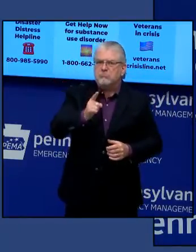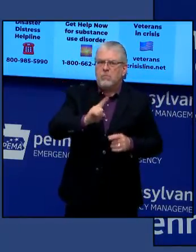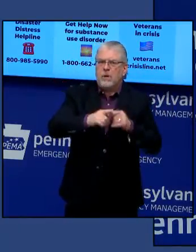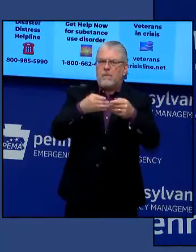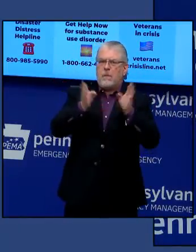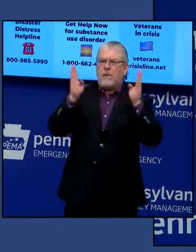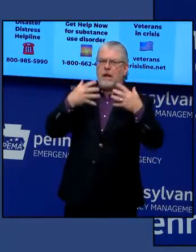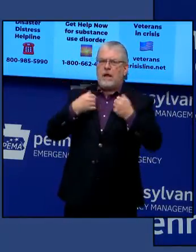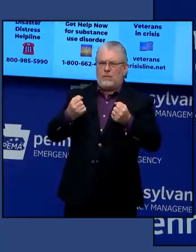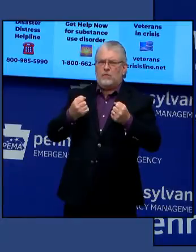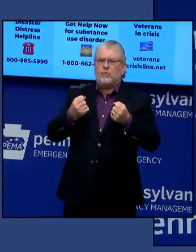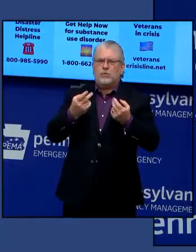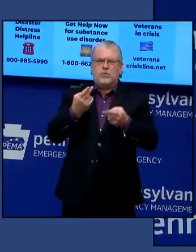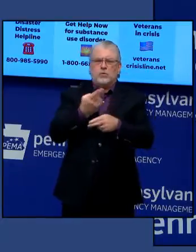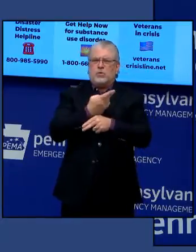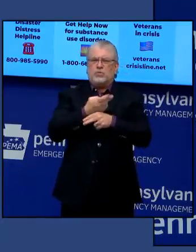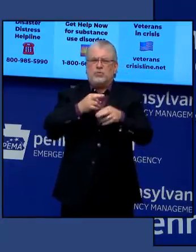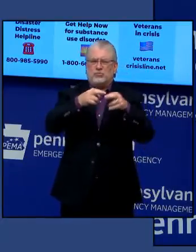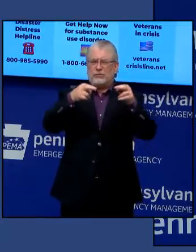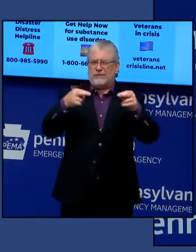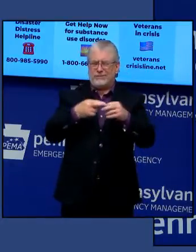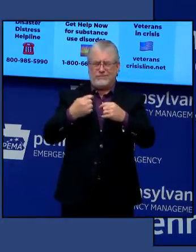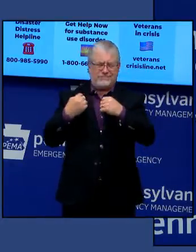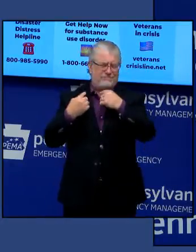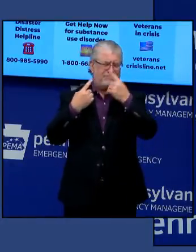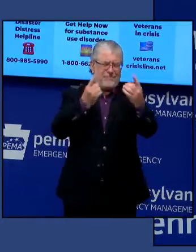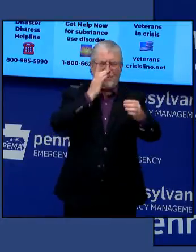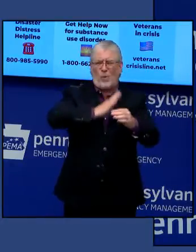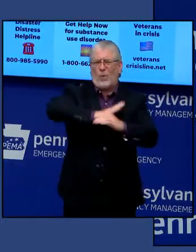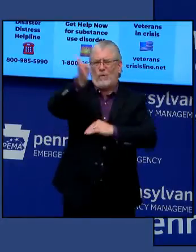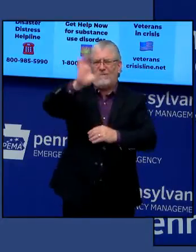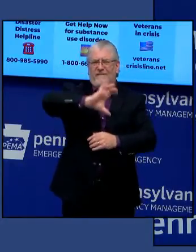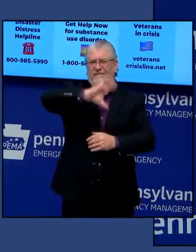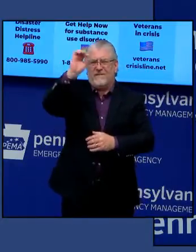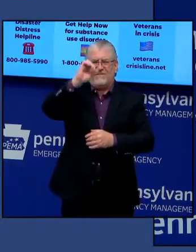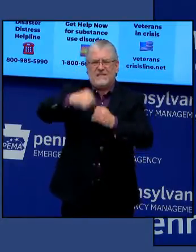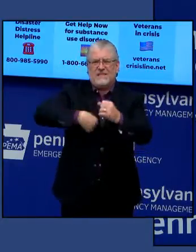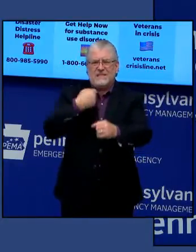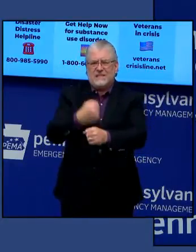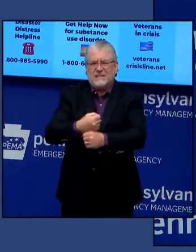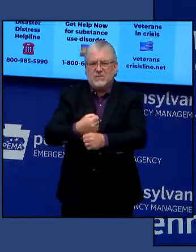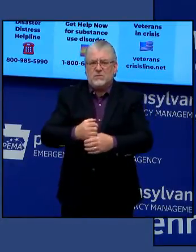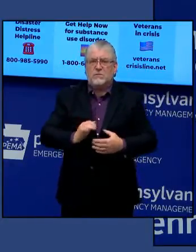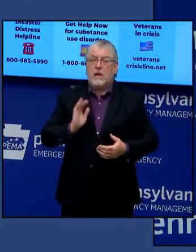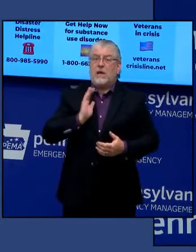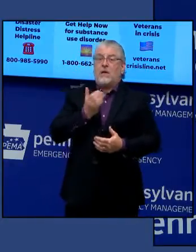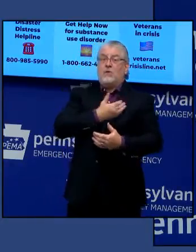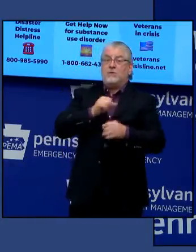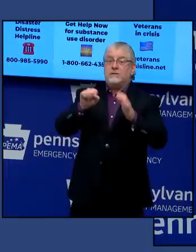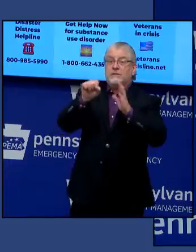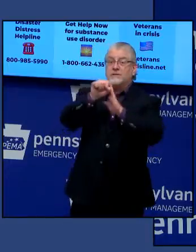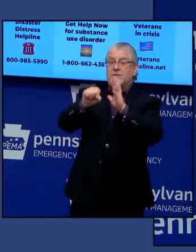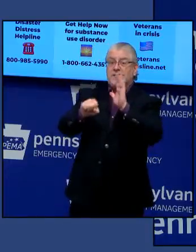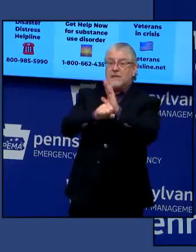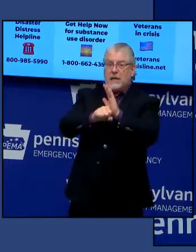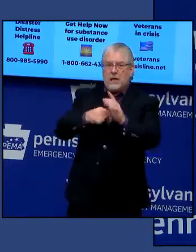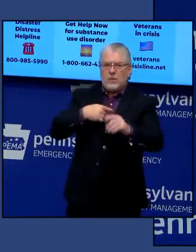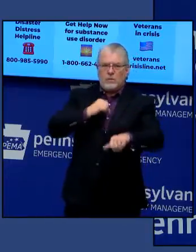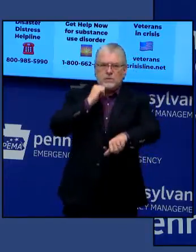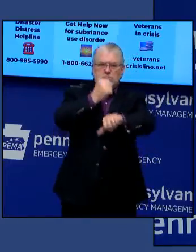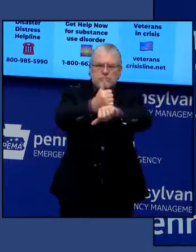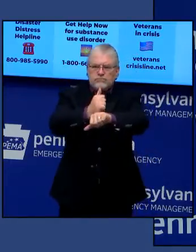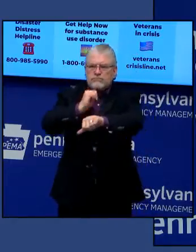well over 50 years, and it is how our state health centers and their administration